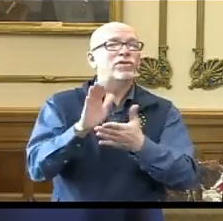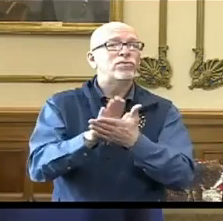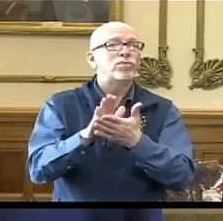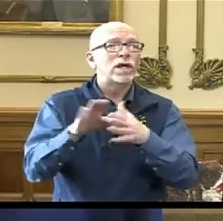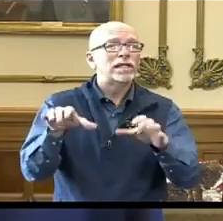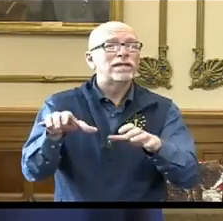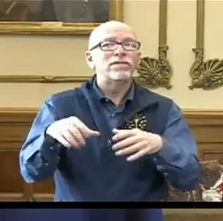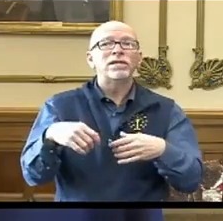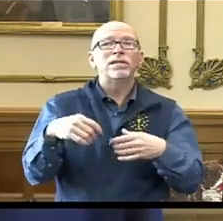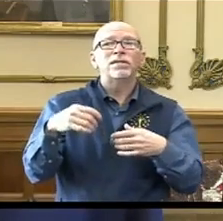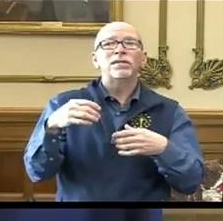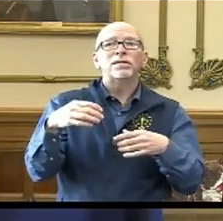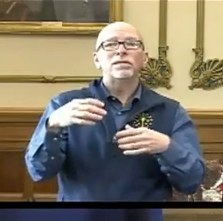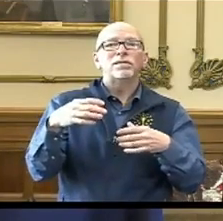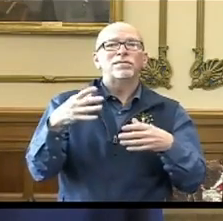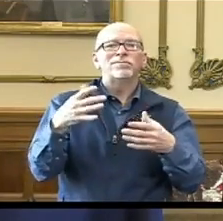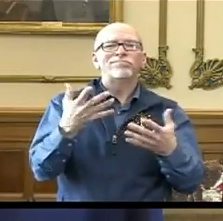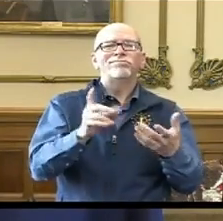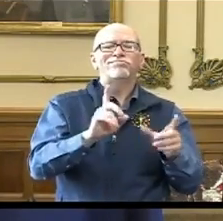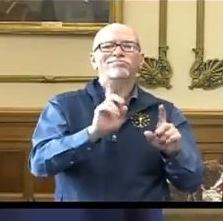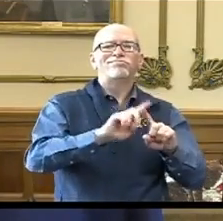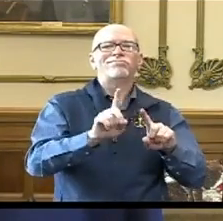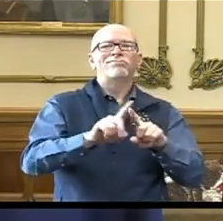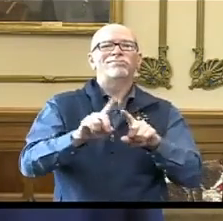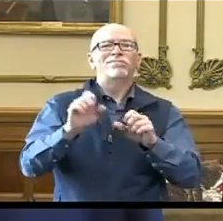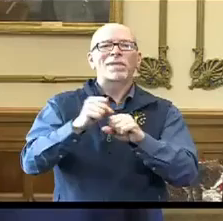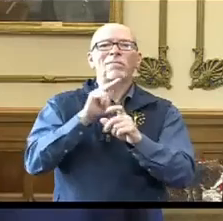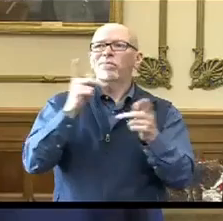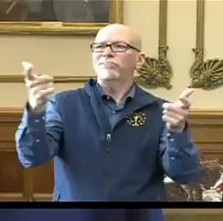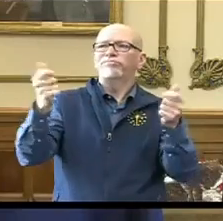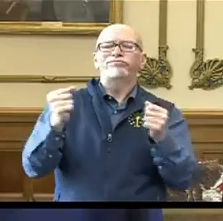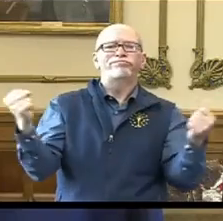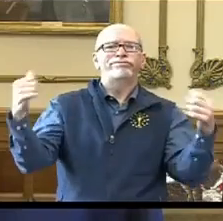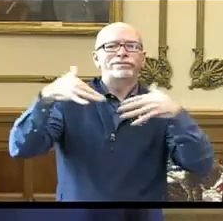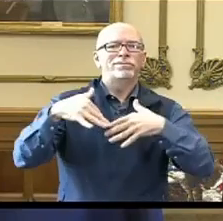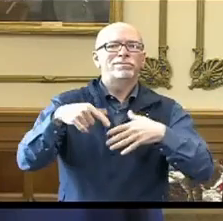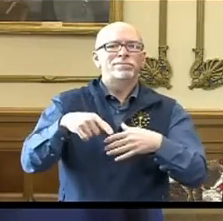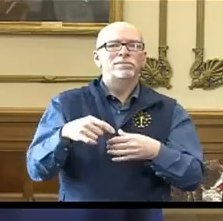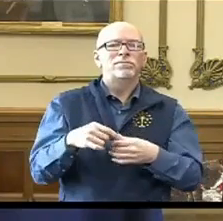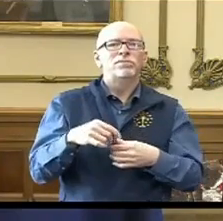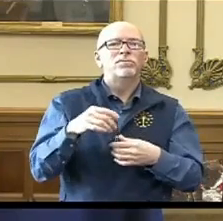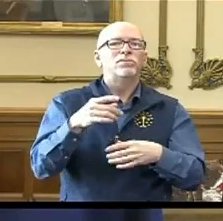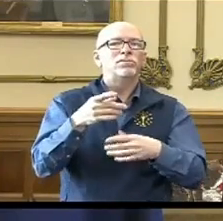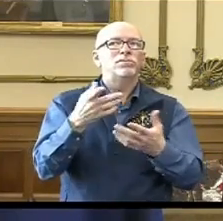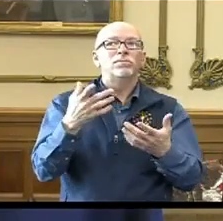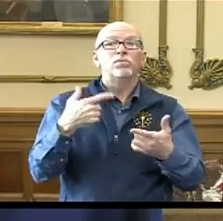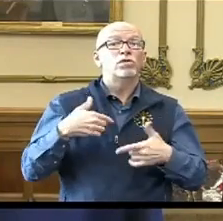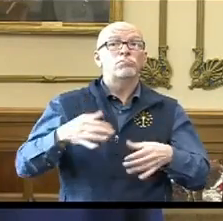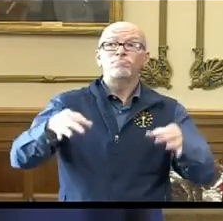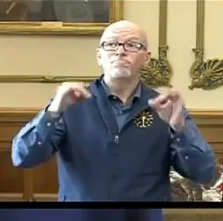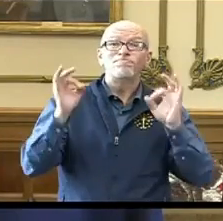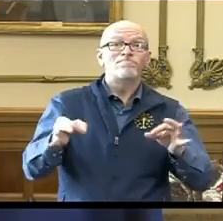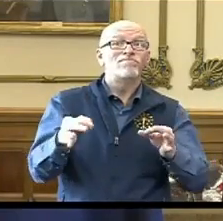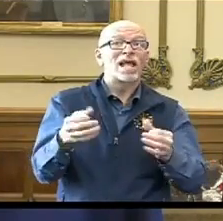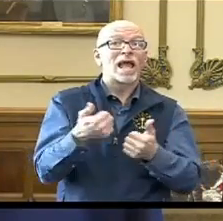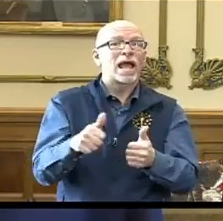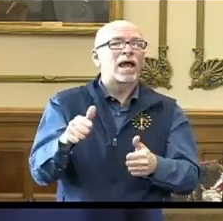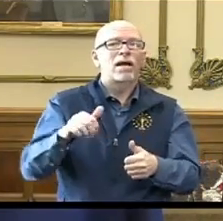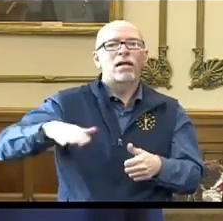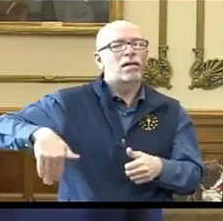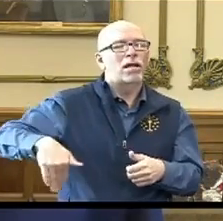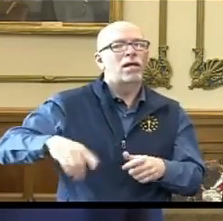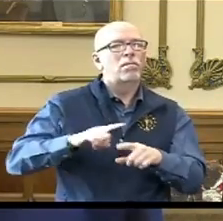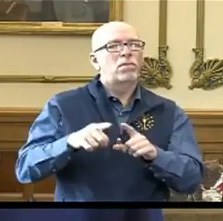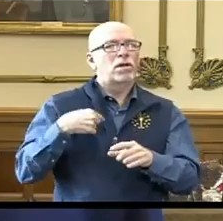after-school activities that brought a lot of people together. So no decision on that yet, but